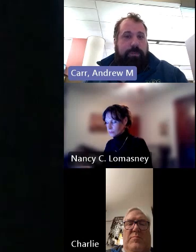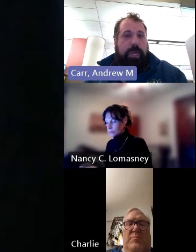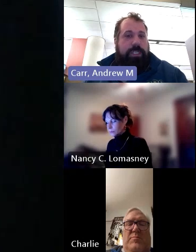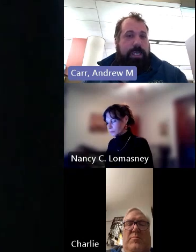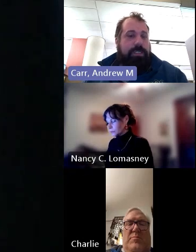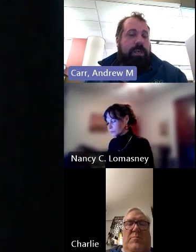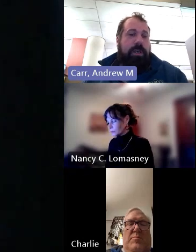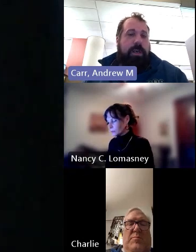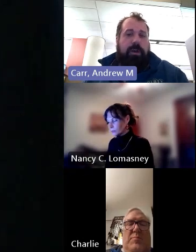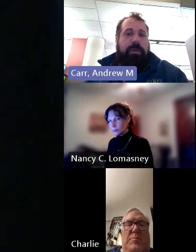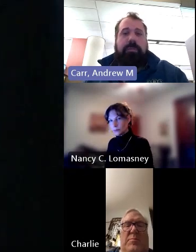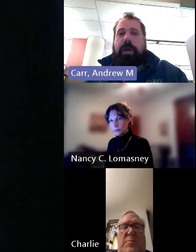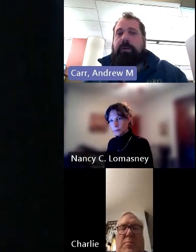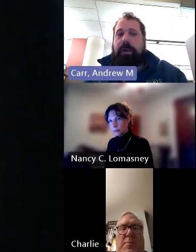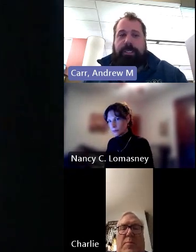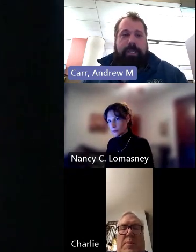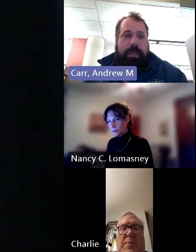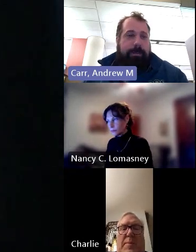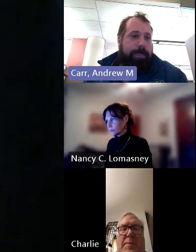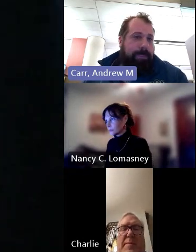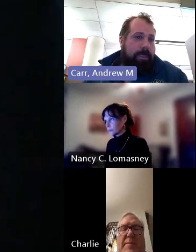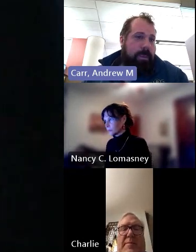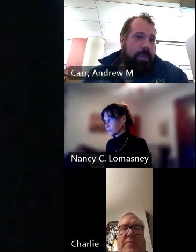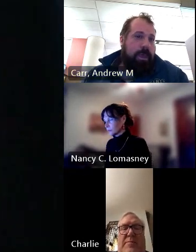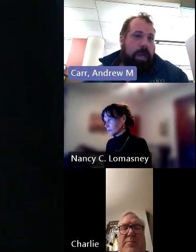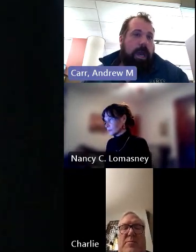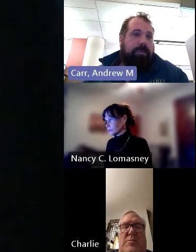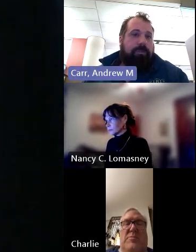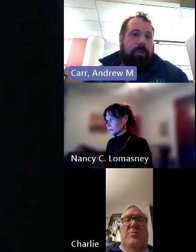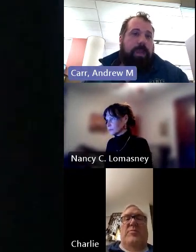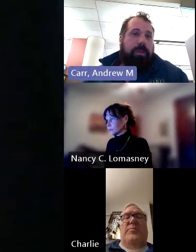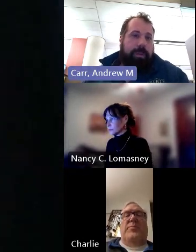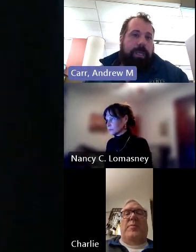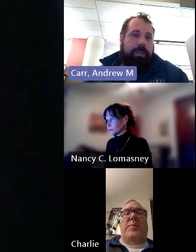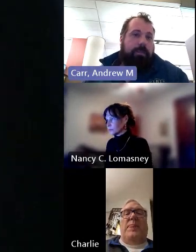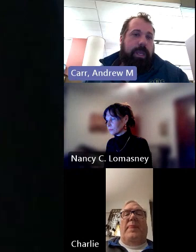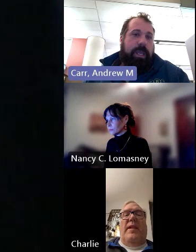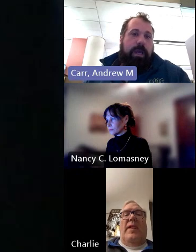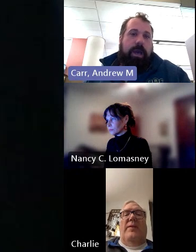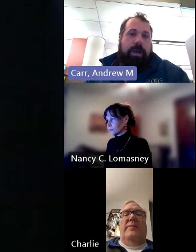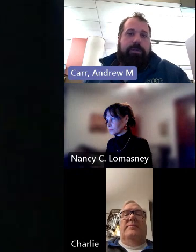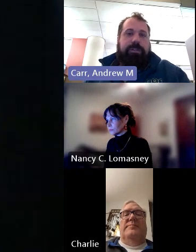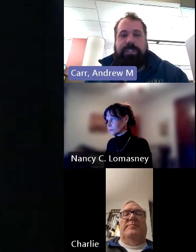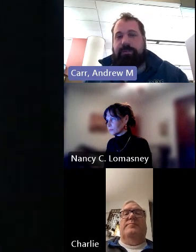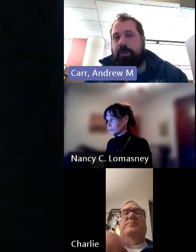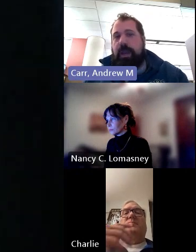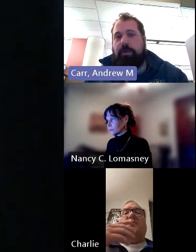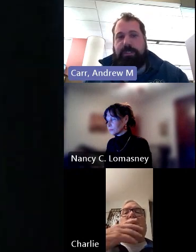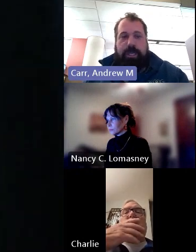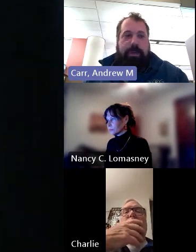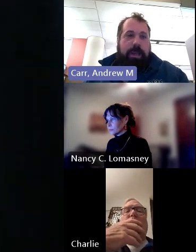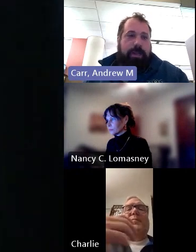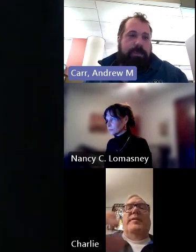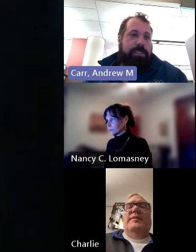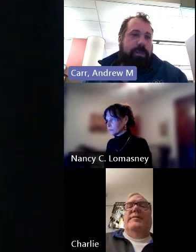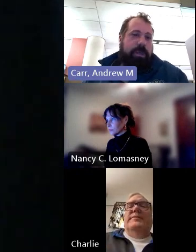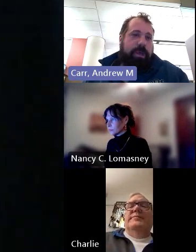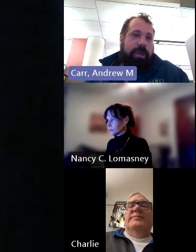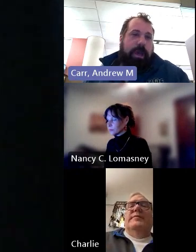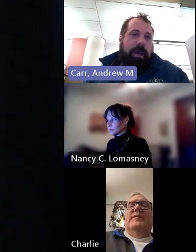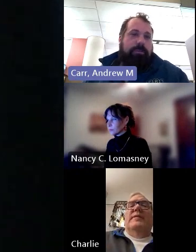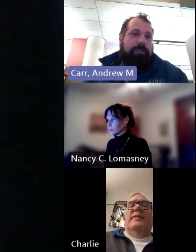of transit projects, and I'll be monitoring tonight. Before we begin the meeting, there's just a few housekeeping